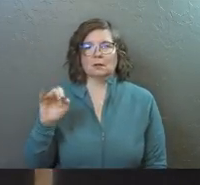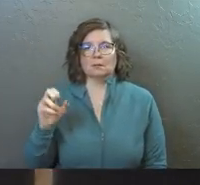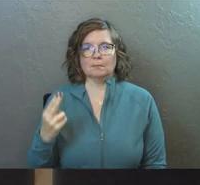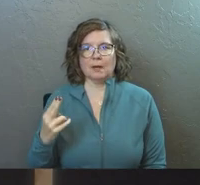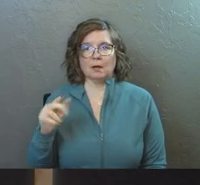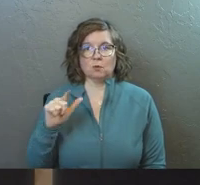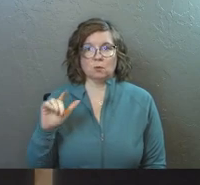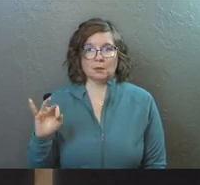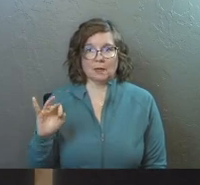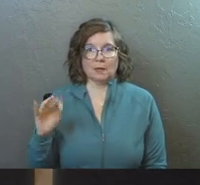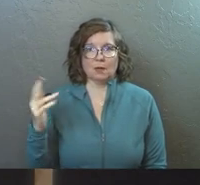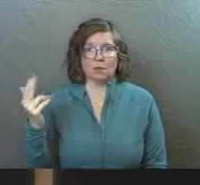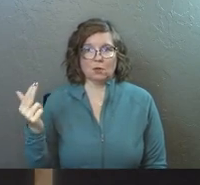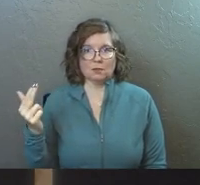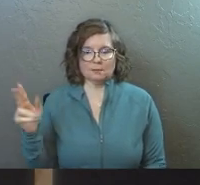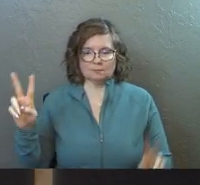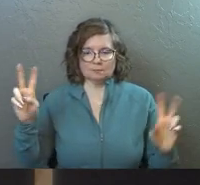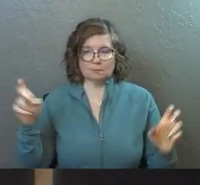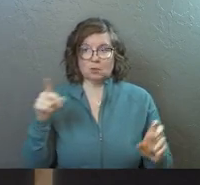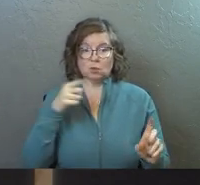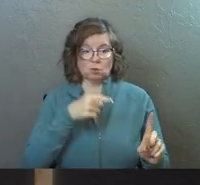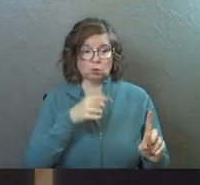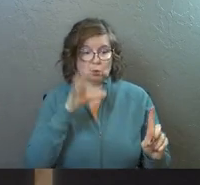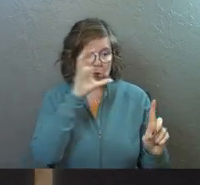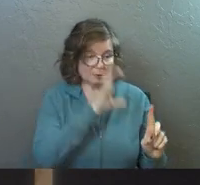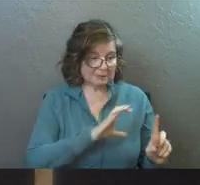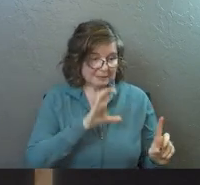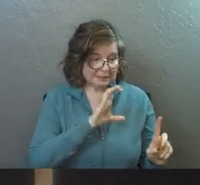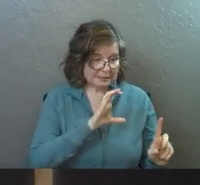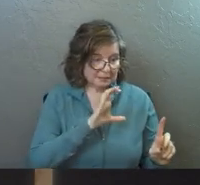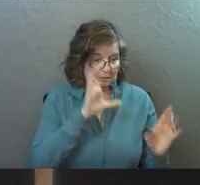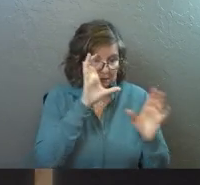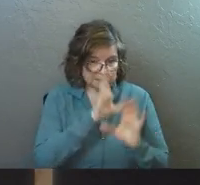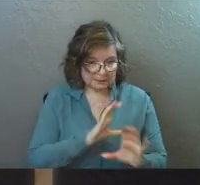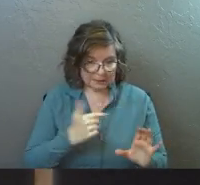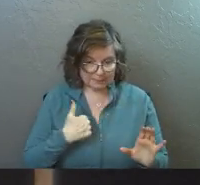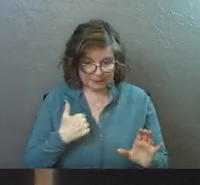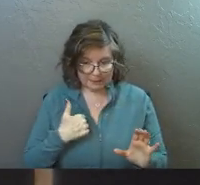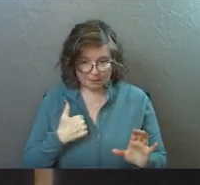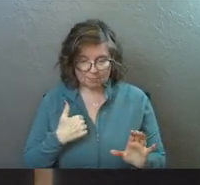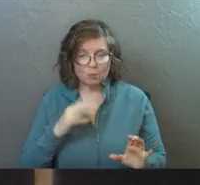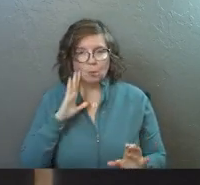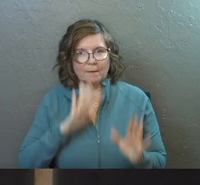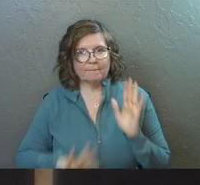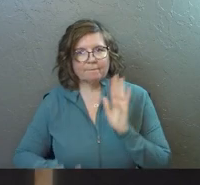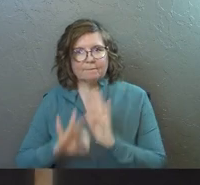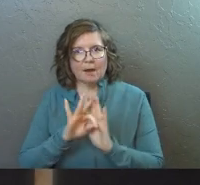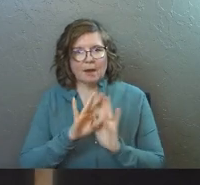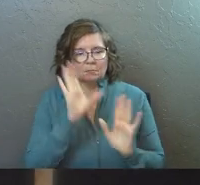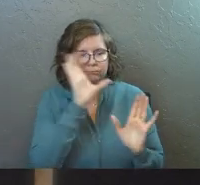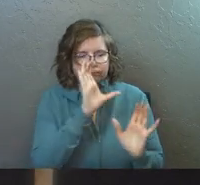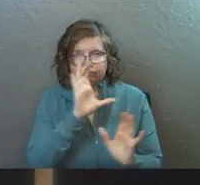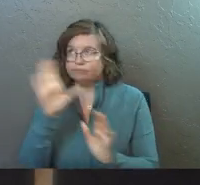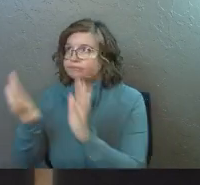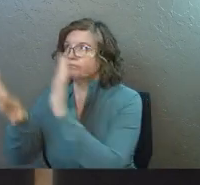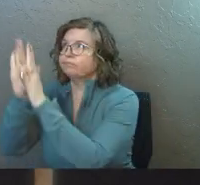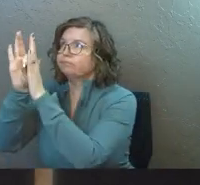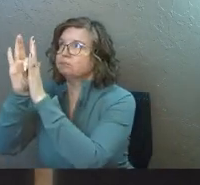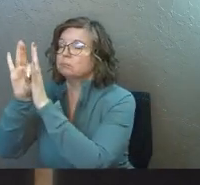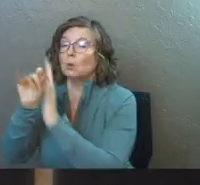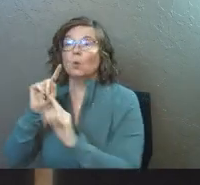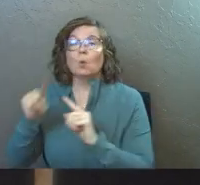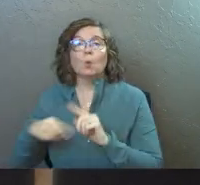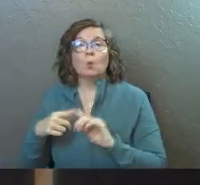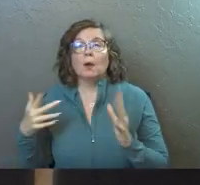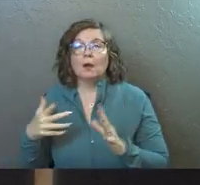Jeremiah 29:13 says, "You will seek me and find me when you seek me with all your heart." We should be seekers of God, chasers of